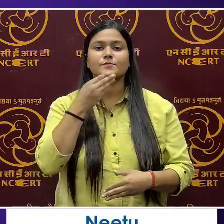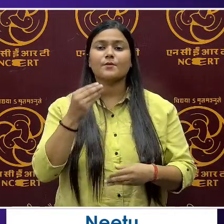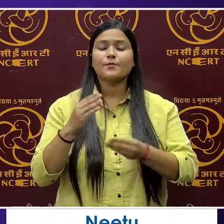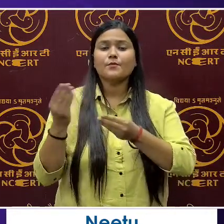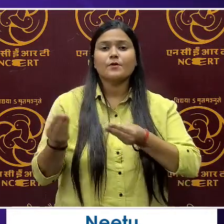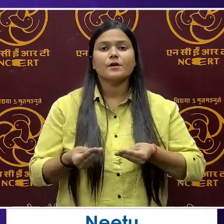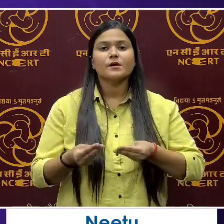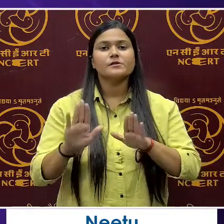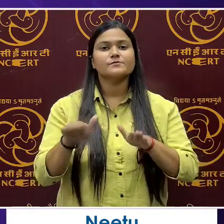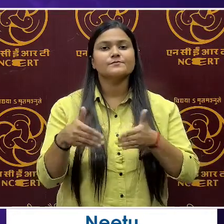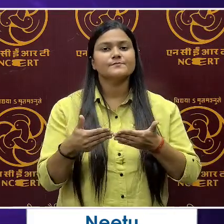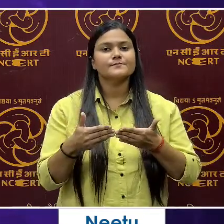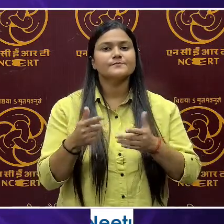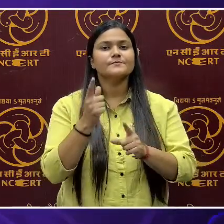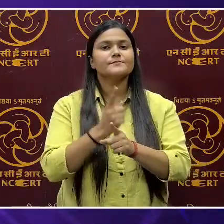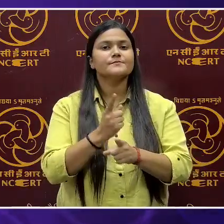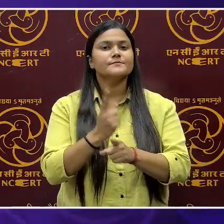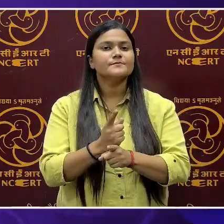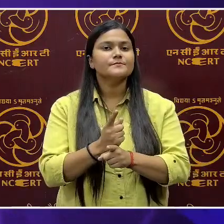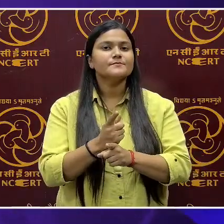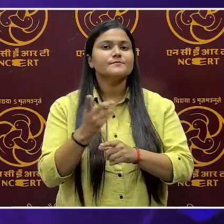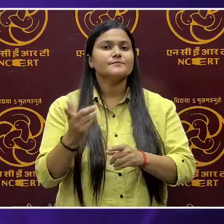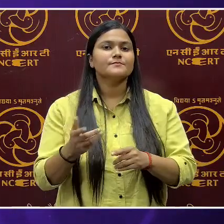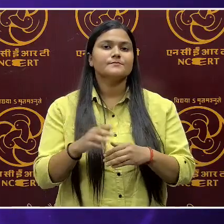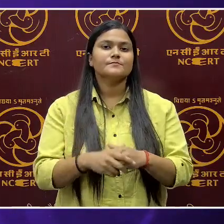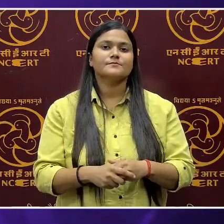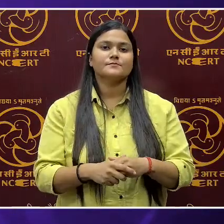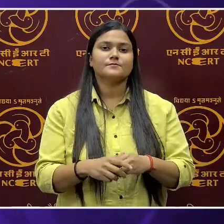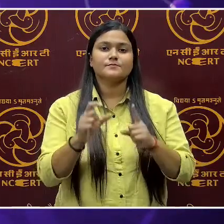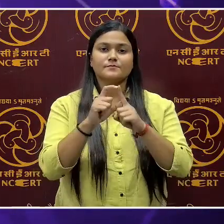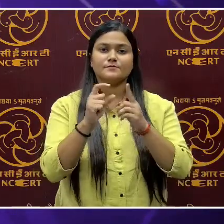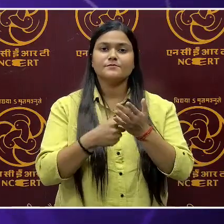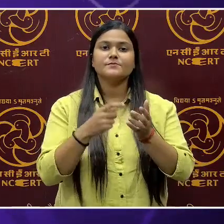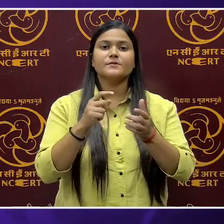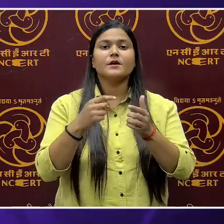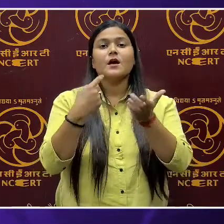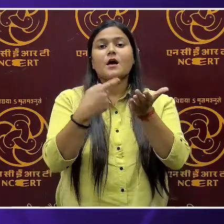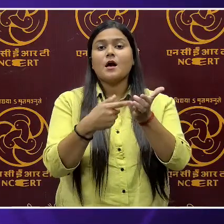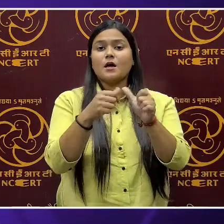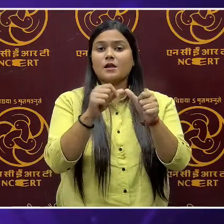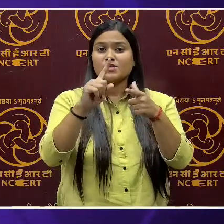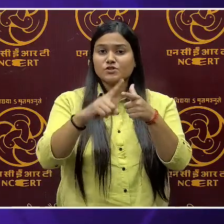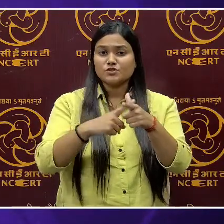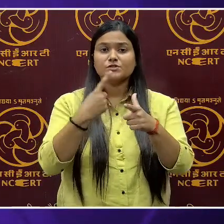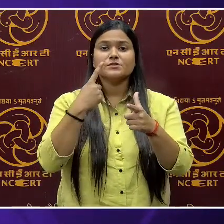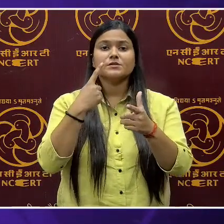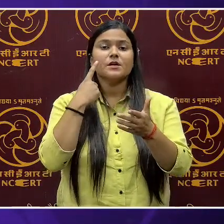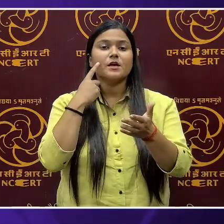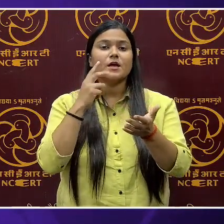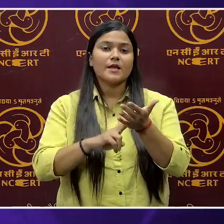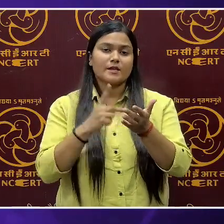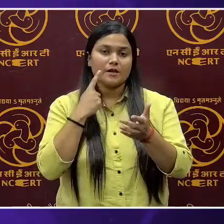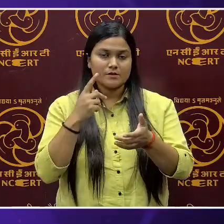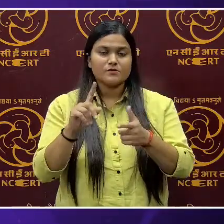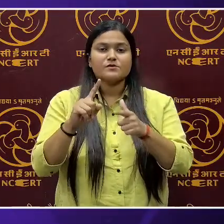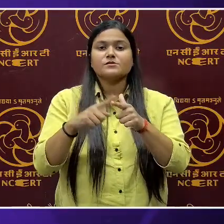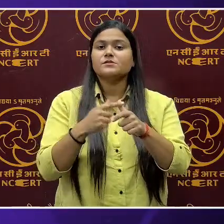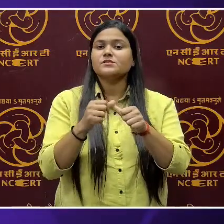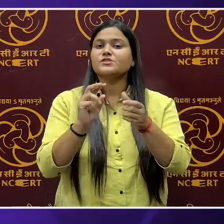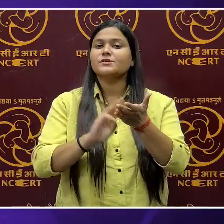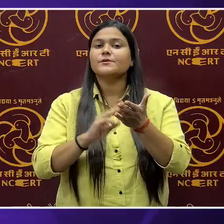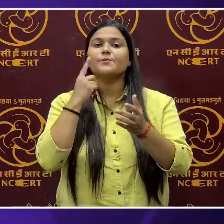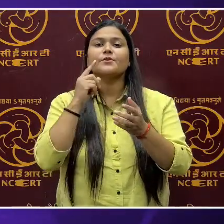you to the guest for today. We have with us Dr. Rajni Jaimini. Ma'am, a very warm welcome. Thank you. Thank you,